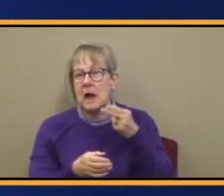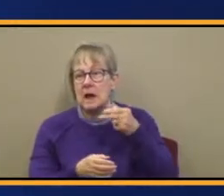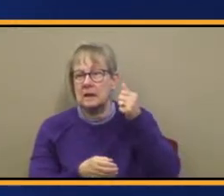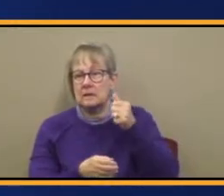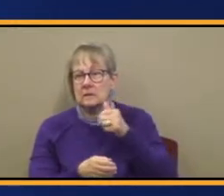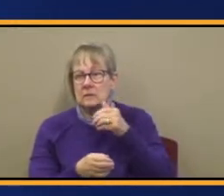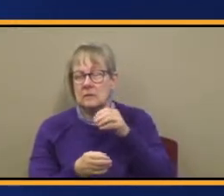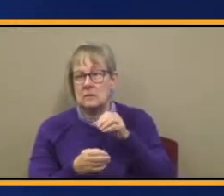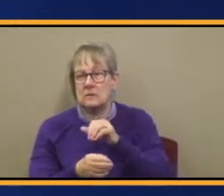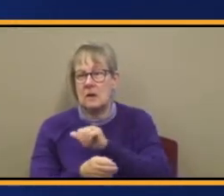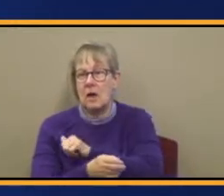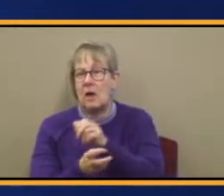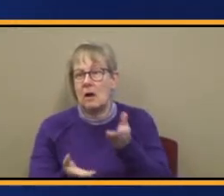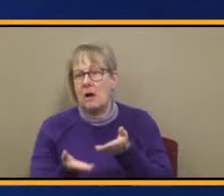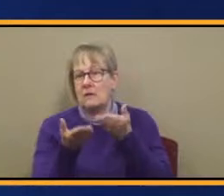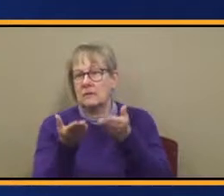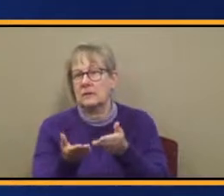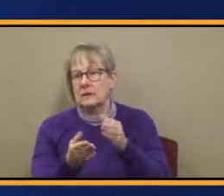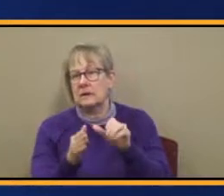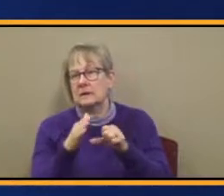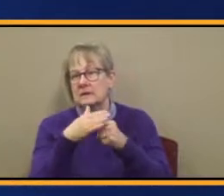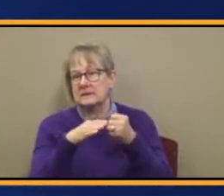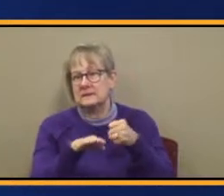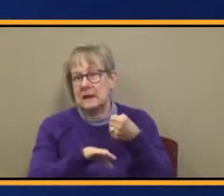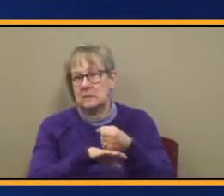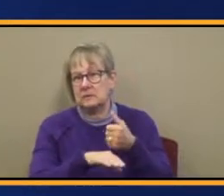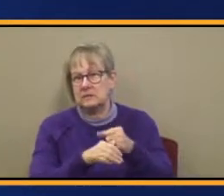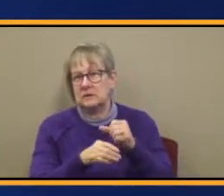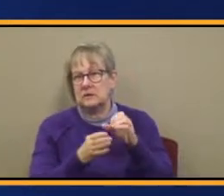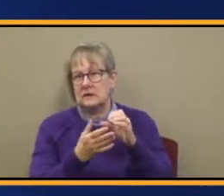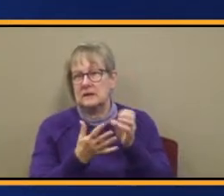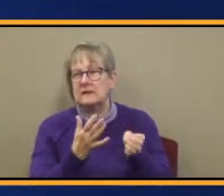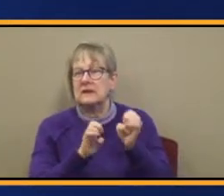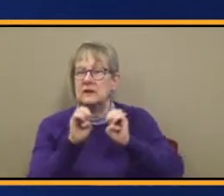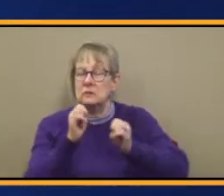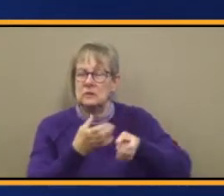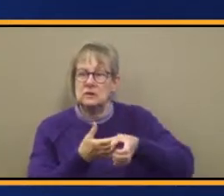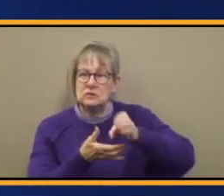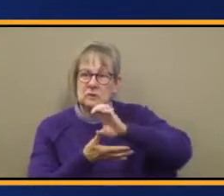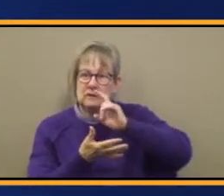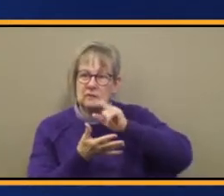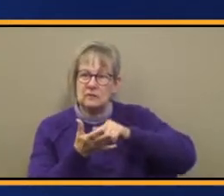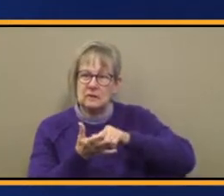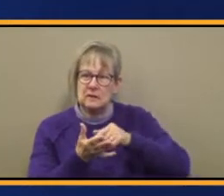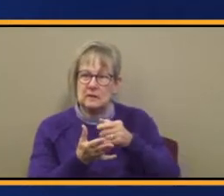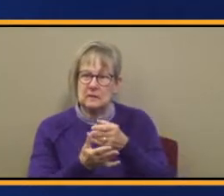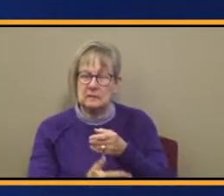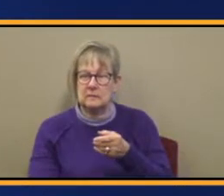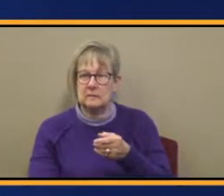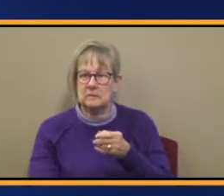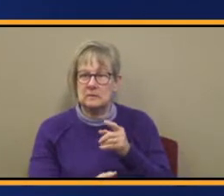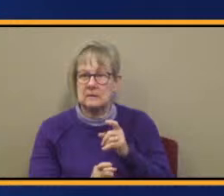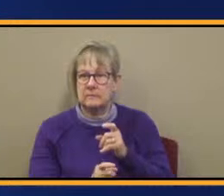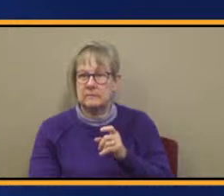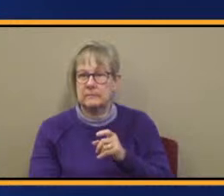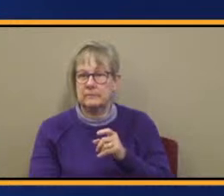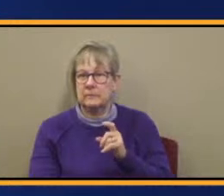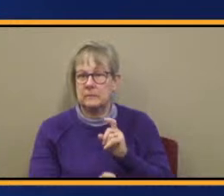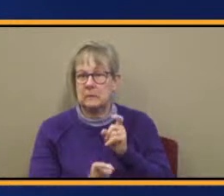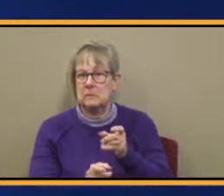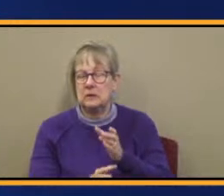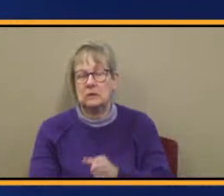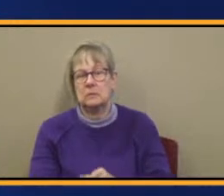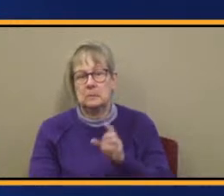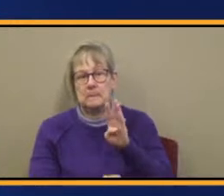on the evaluation factors established in the evaluation criteria for this procurement. Thank you, ma'am. You're welcome.